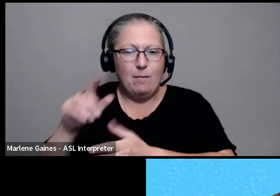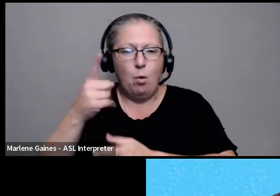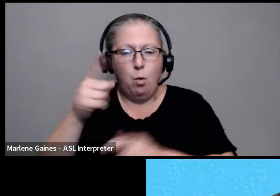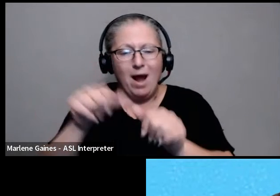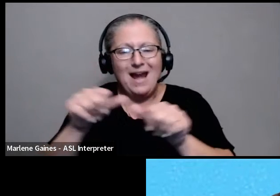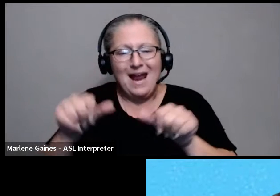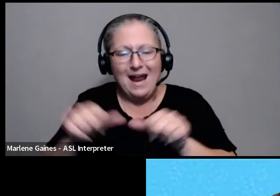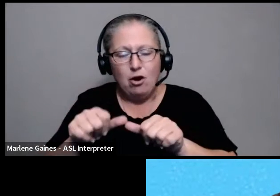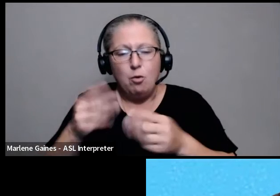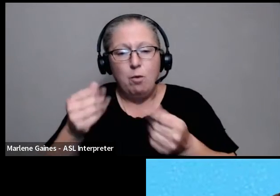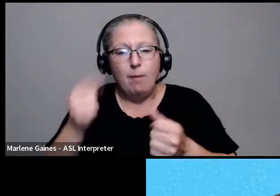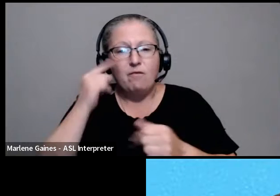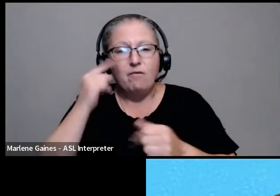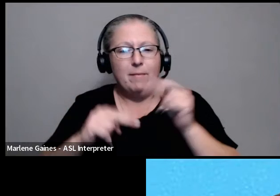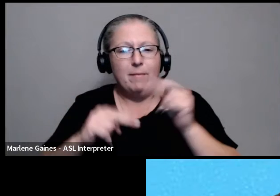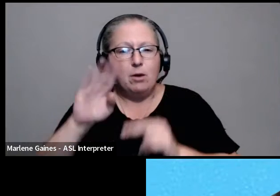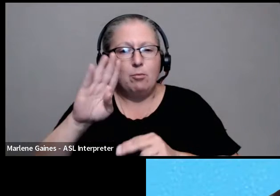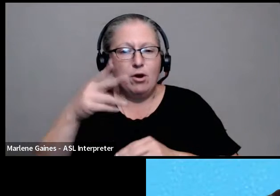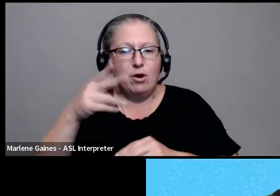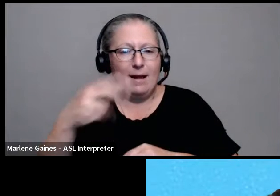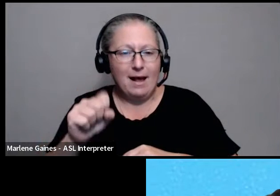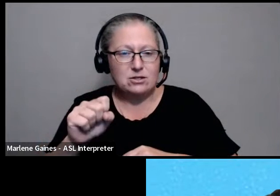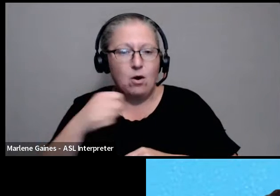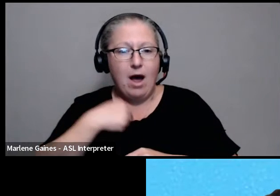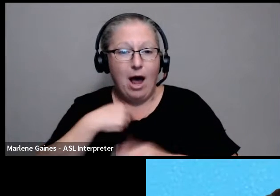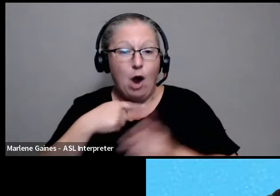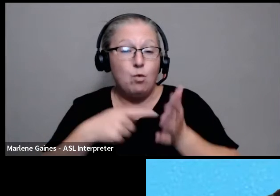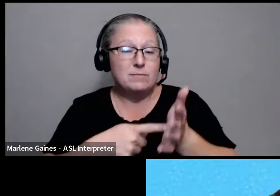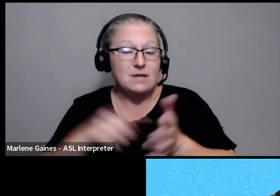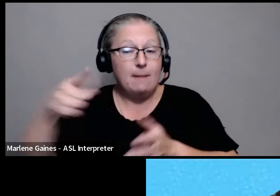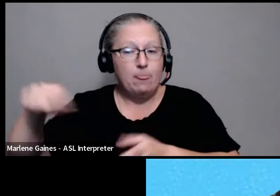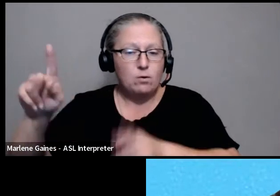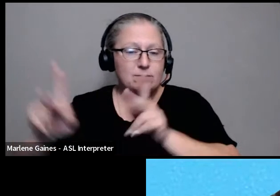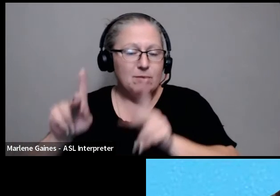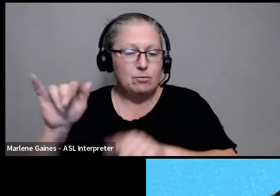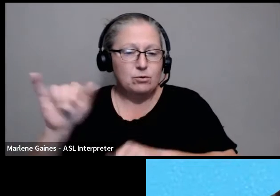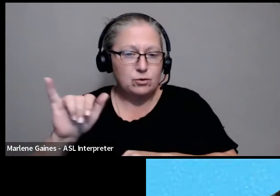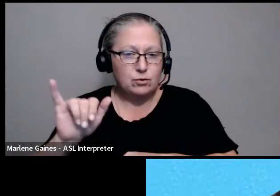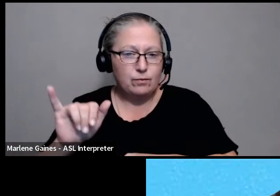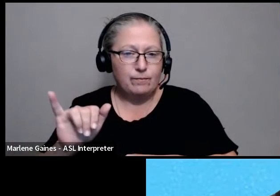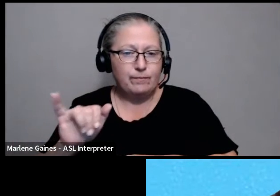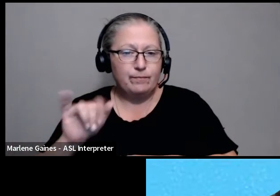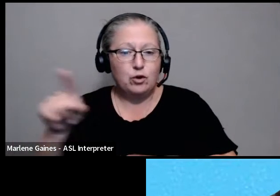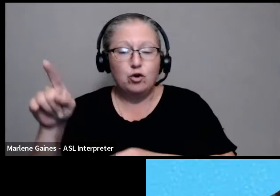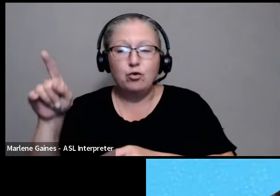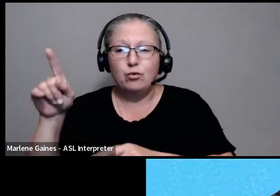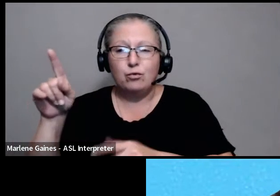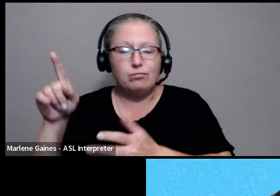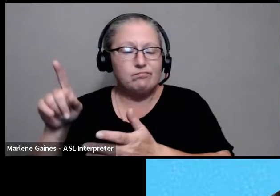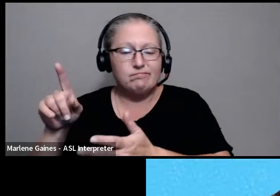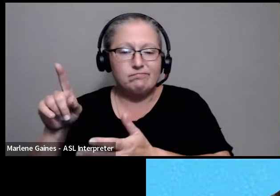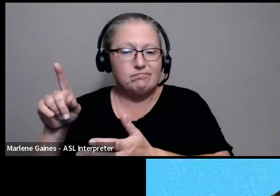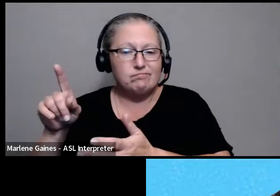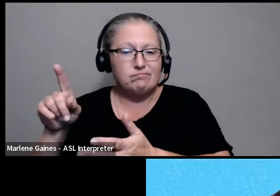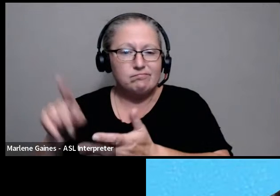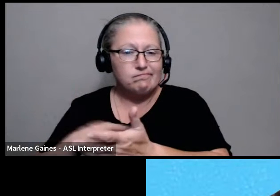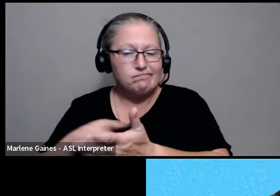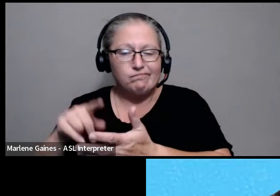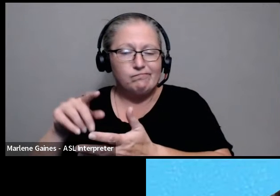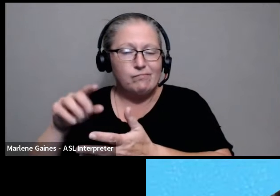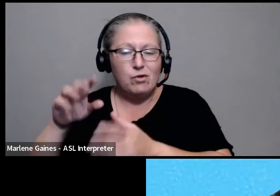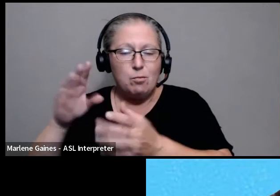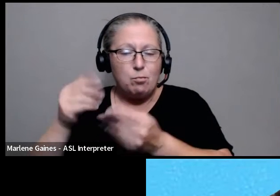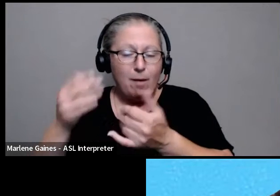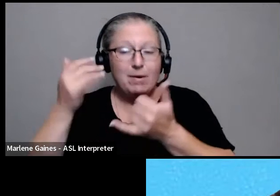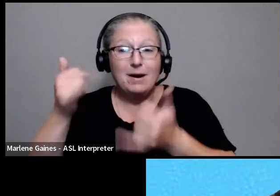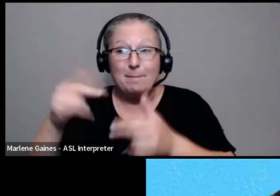build a Burlingame High School. I represented those folks also. You condemn the property, you built your high school, and